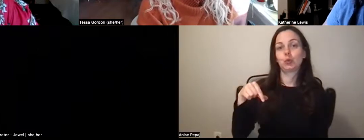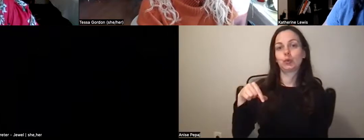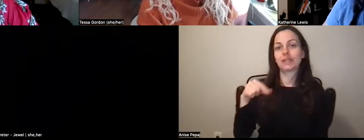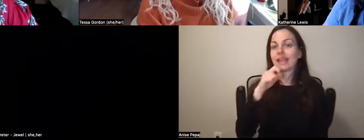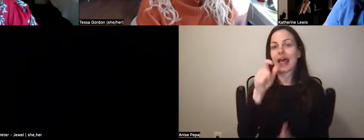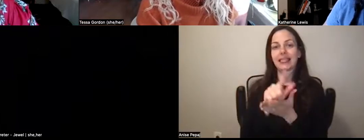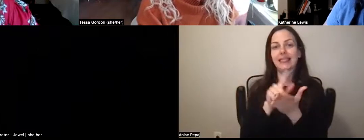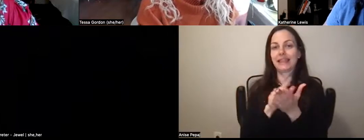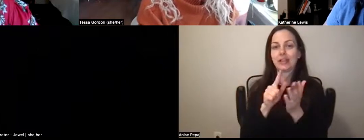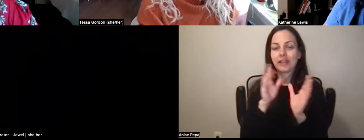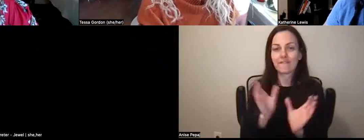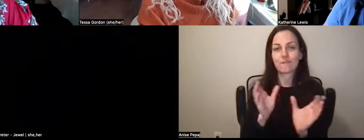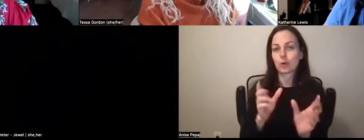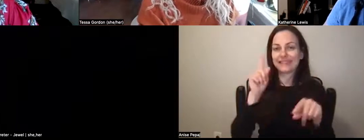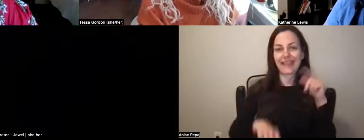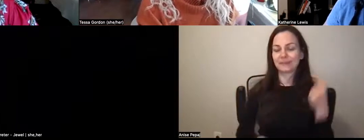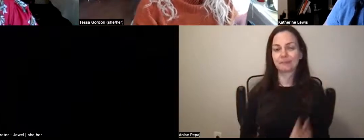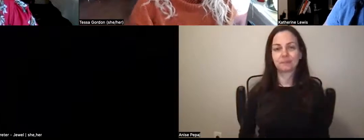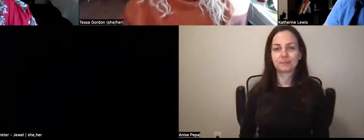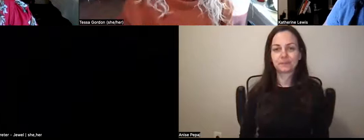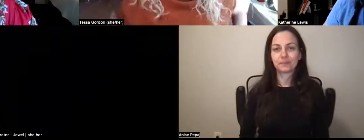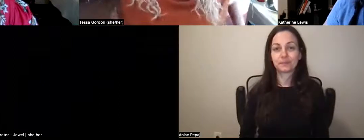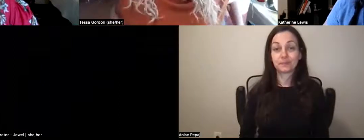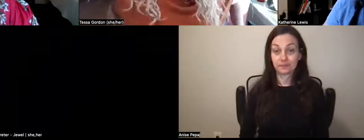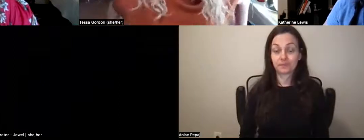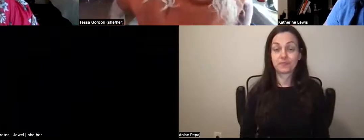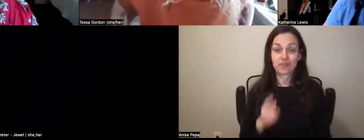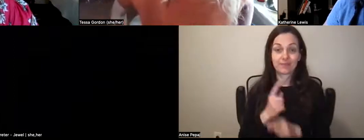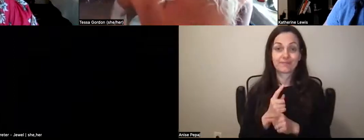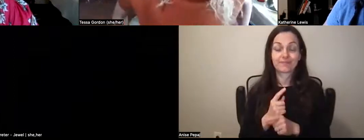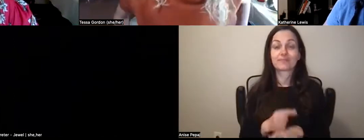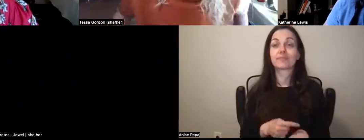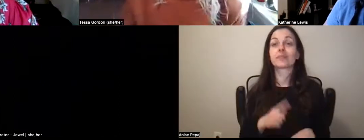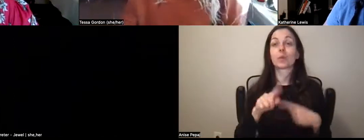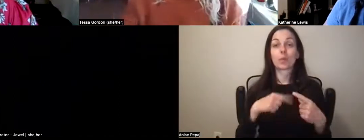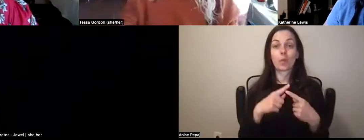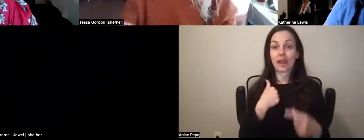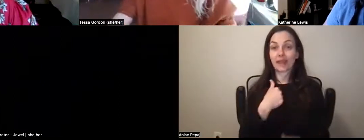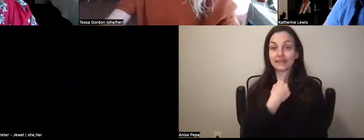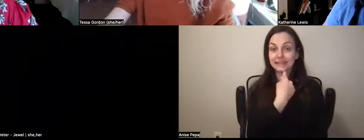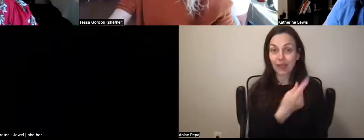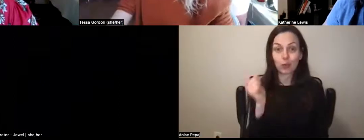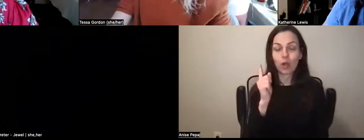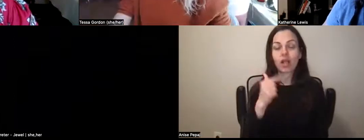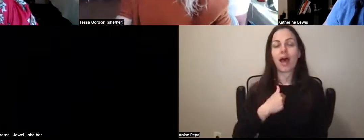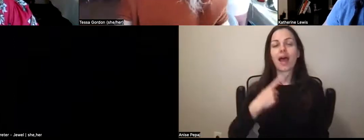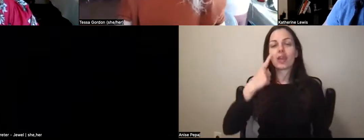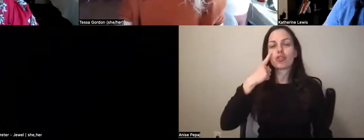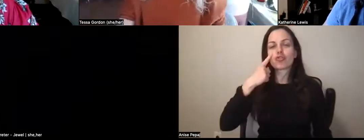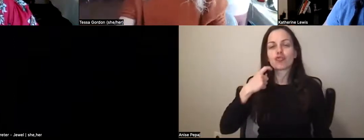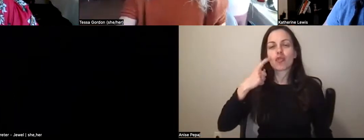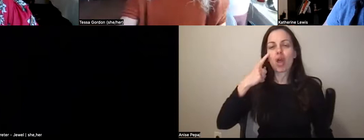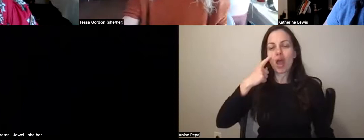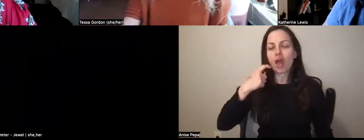enforceable, right? When I tell you all, I cried and